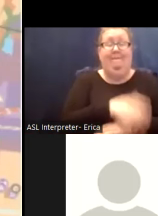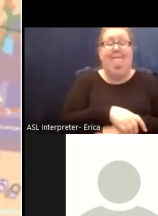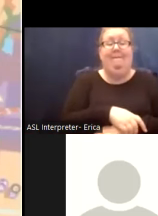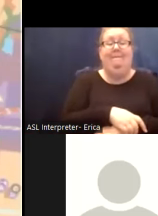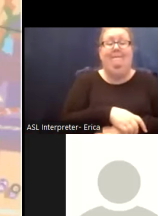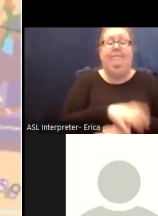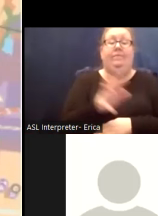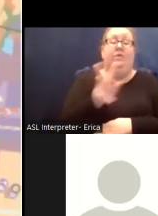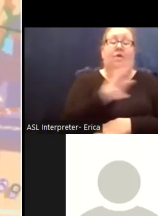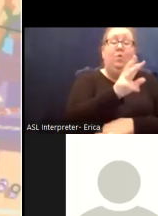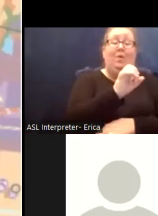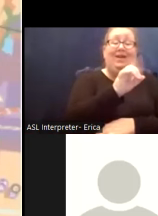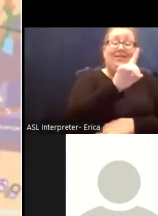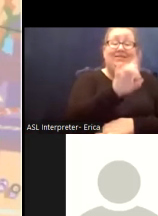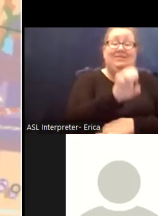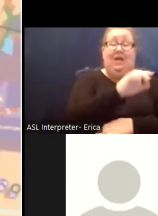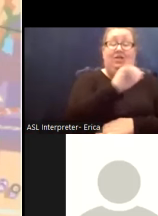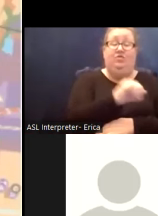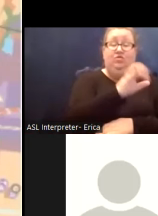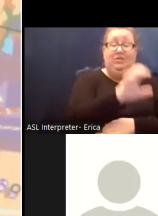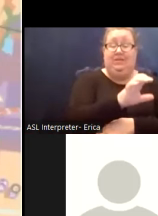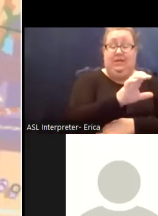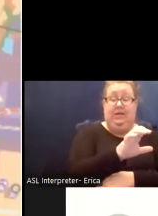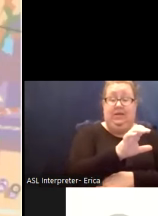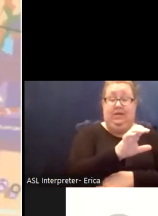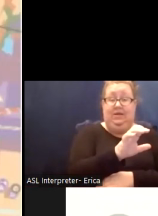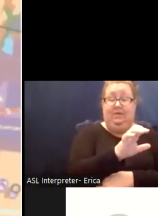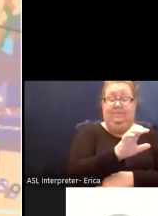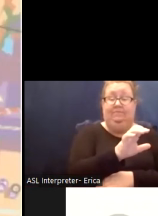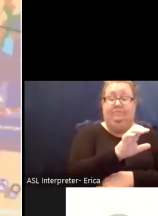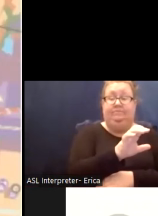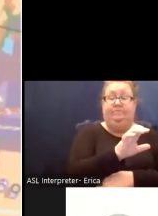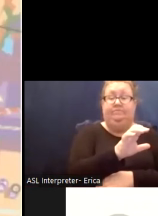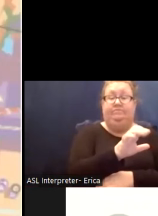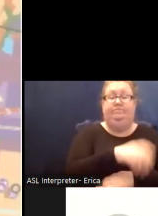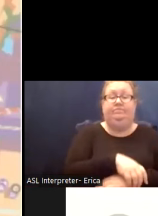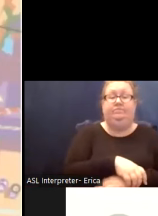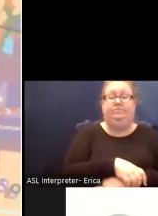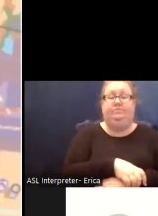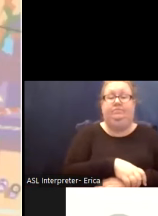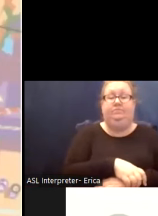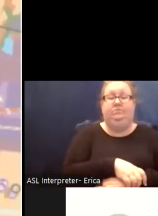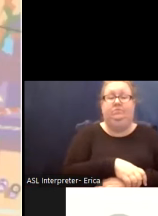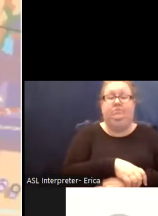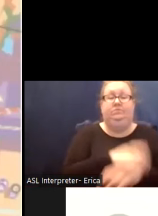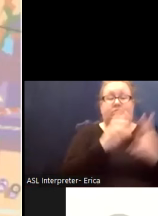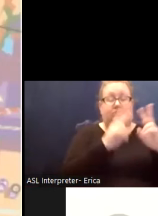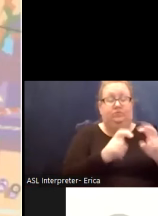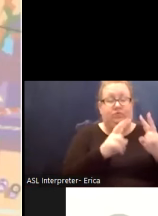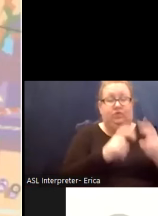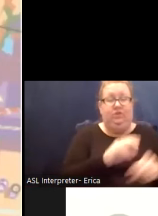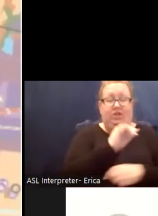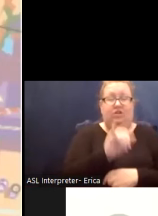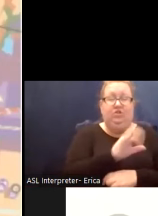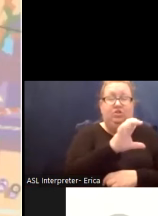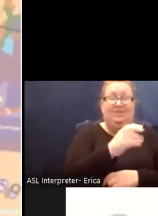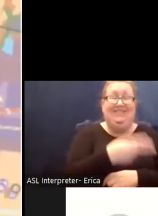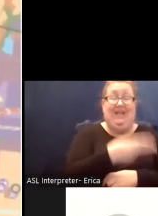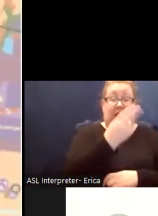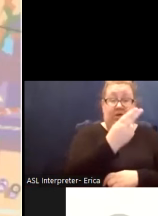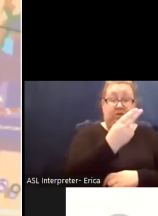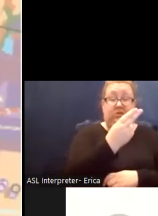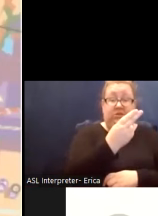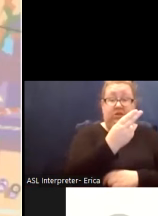west side of Jersey City, and we're going to get into Jersey City Heights as in just a moment. The